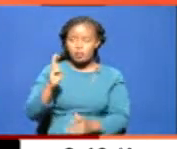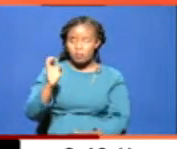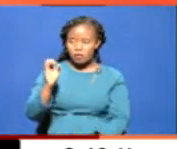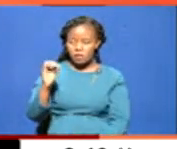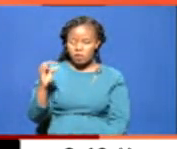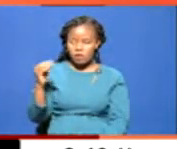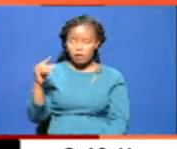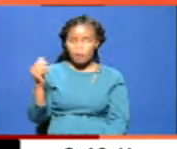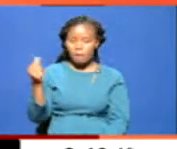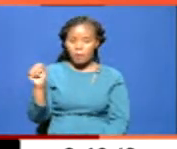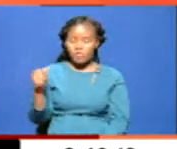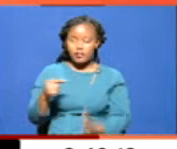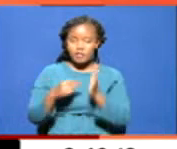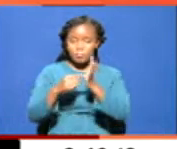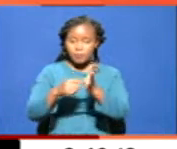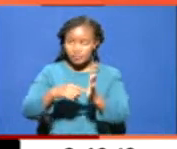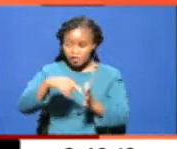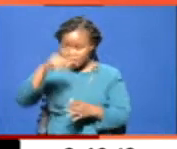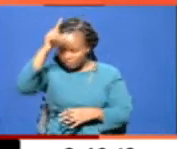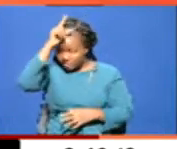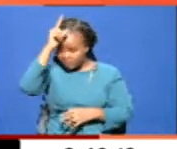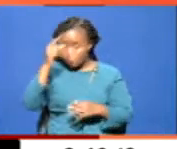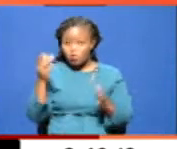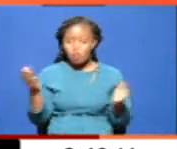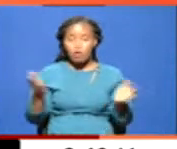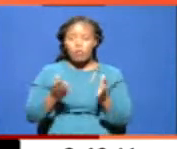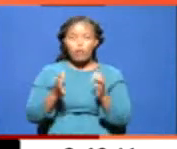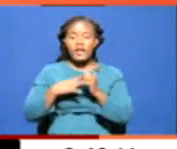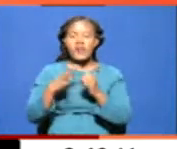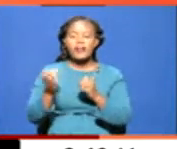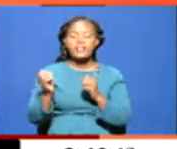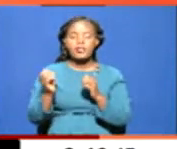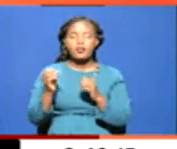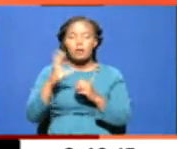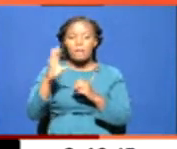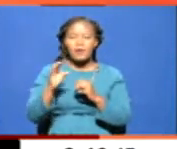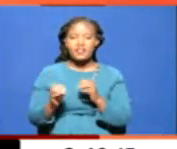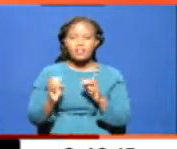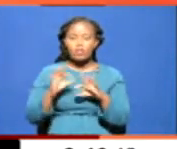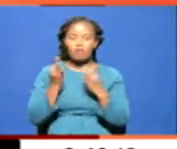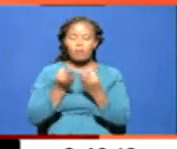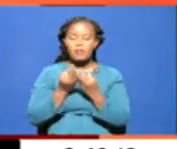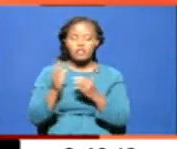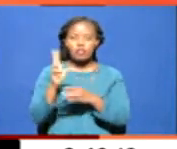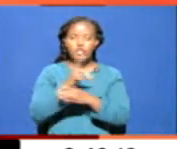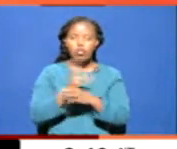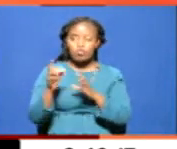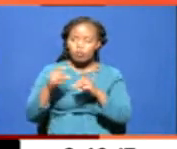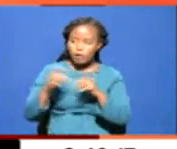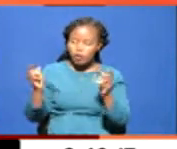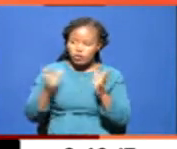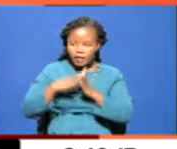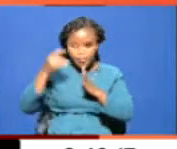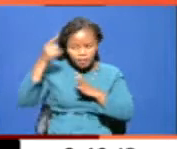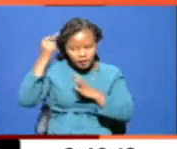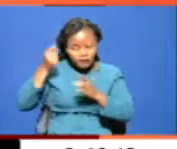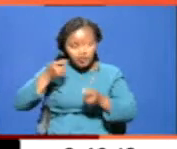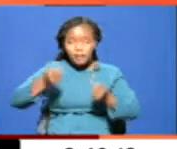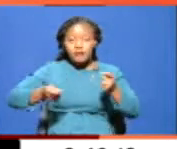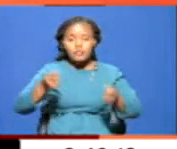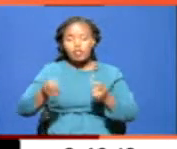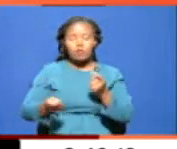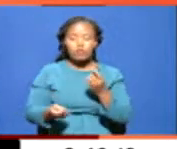in rural areas where over 80% of households depend on firewood and charcoal as their primary sources